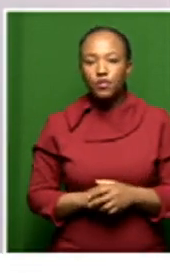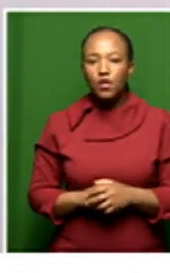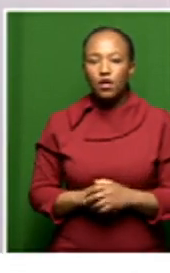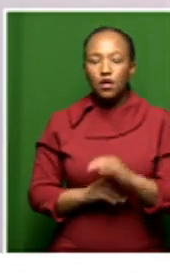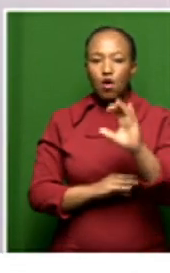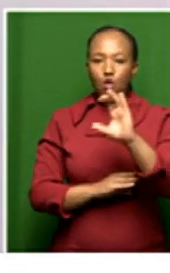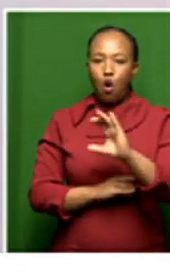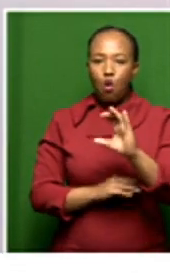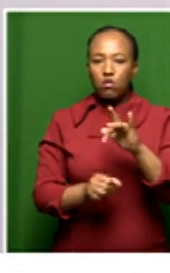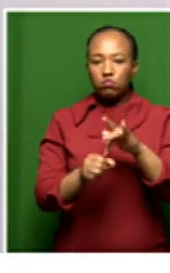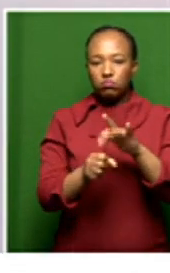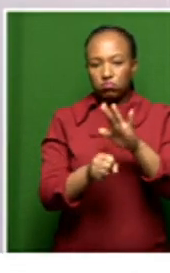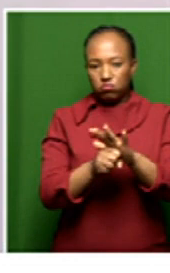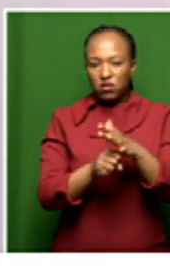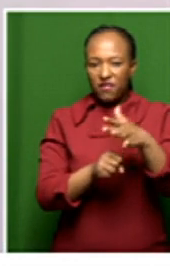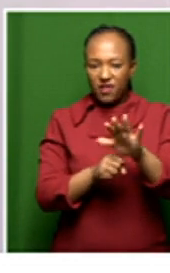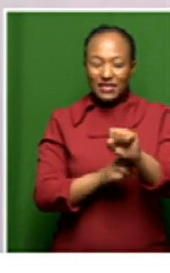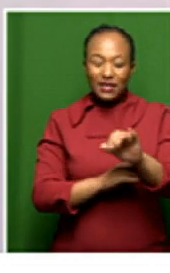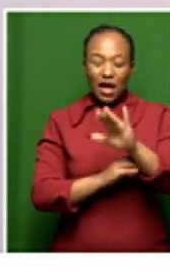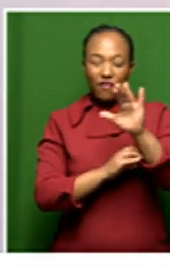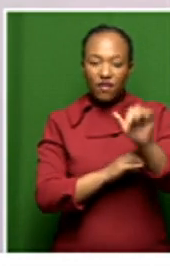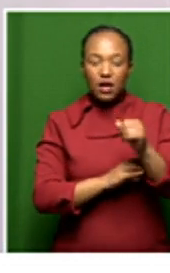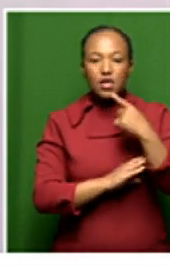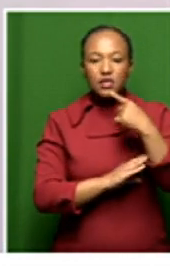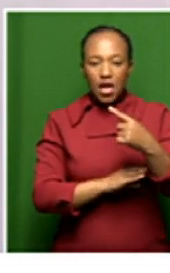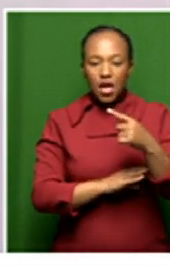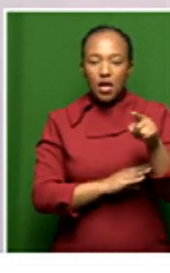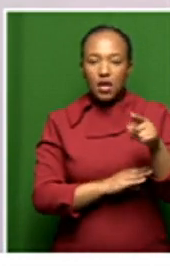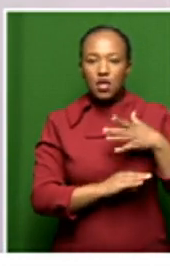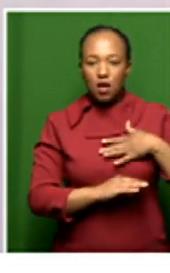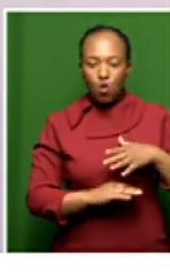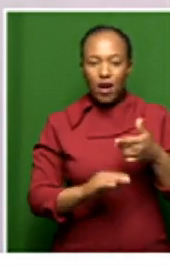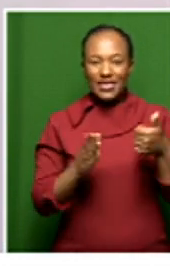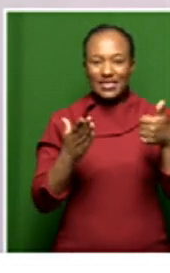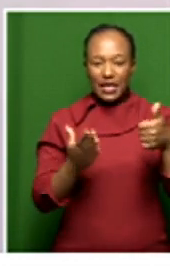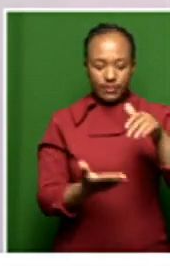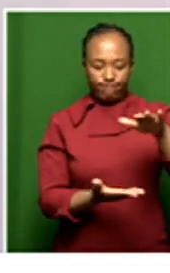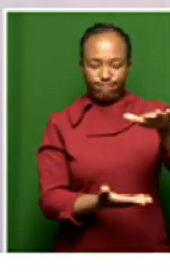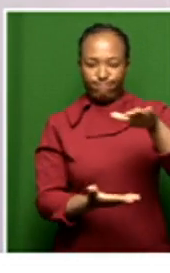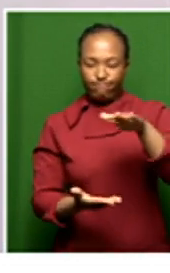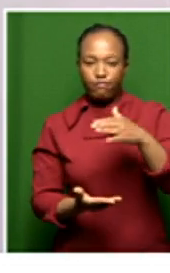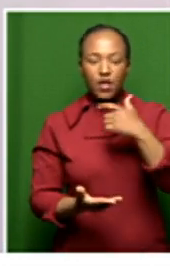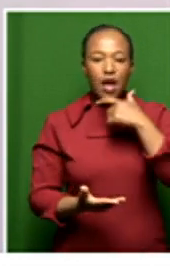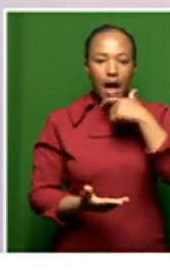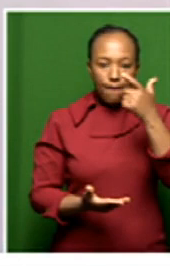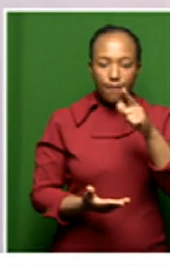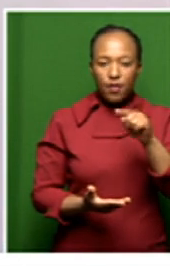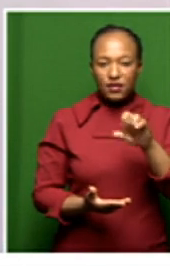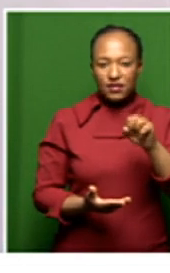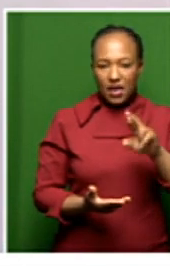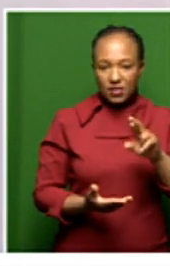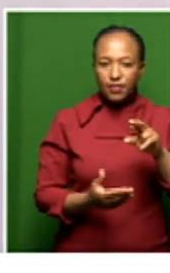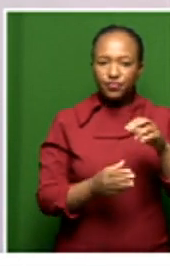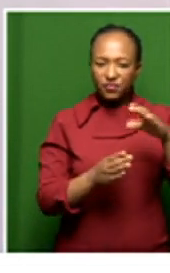Coca-Cola Beverages South Africa said they are recalling 6 batches, which is Appletiser 1.25 ml.